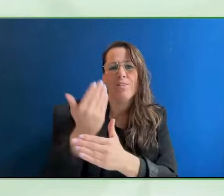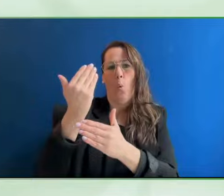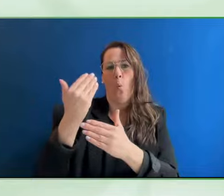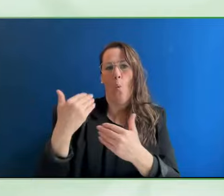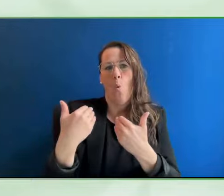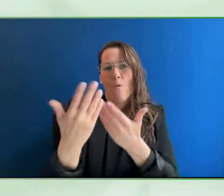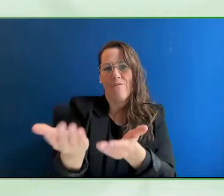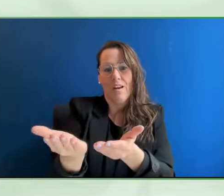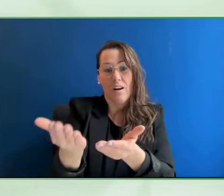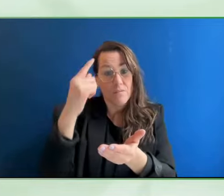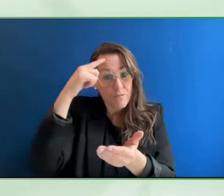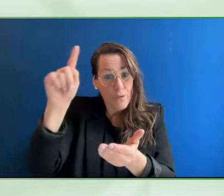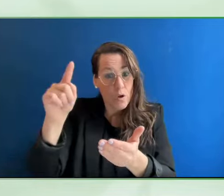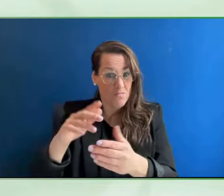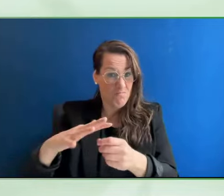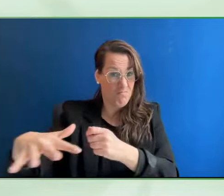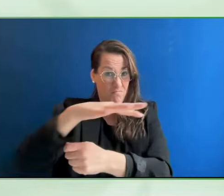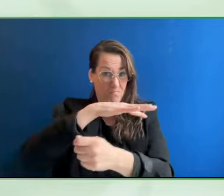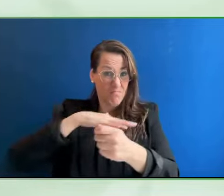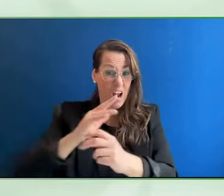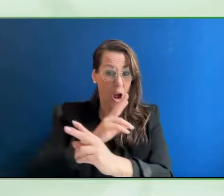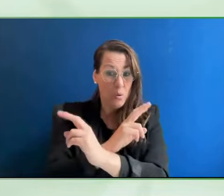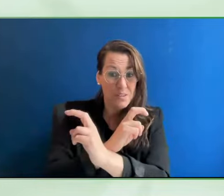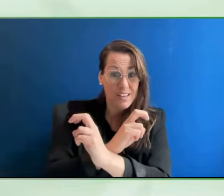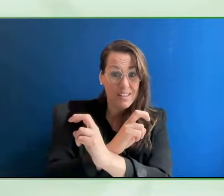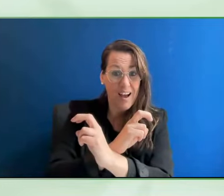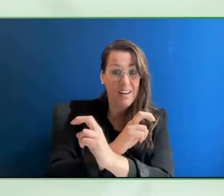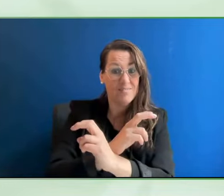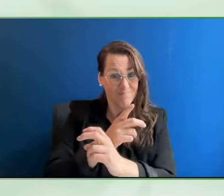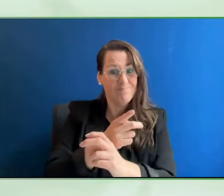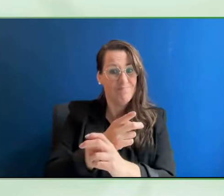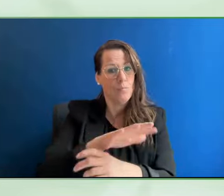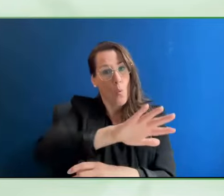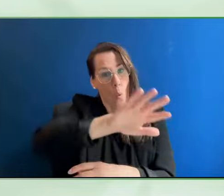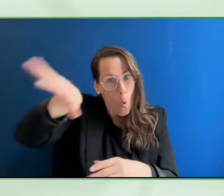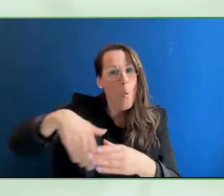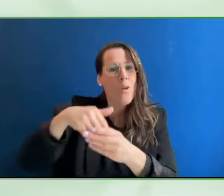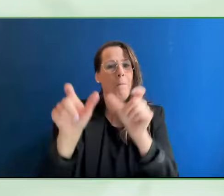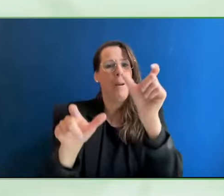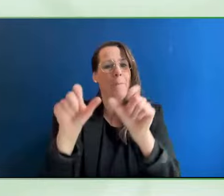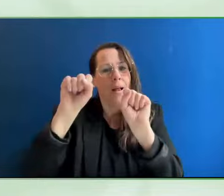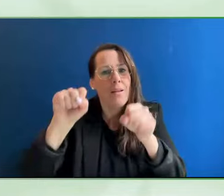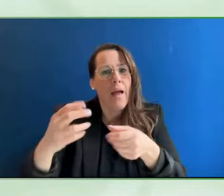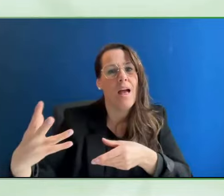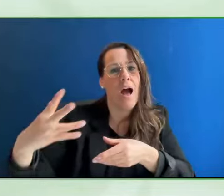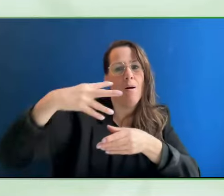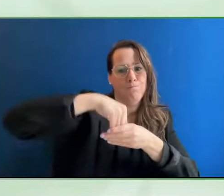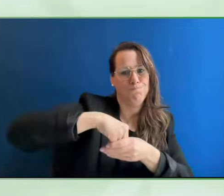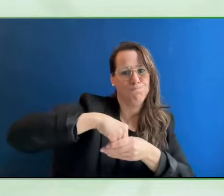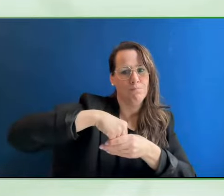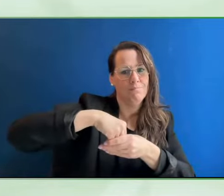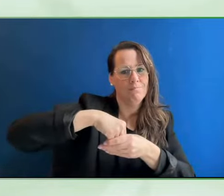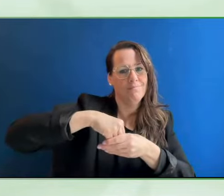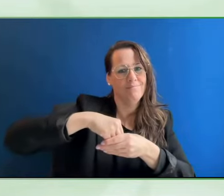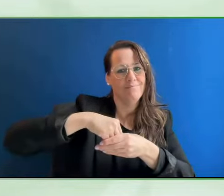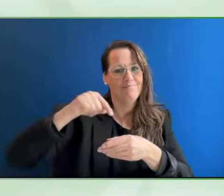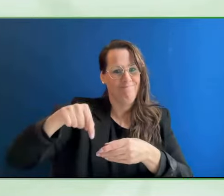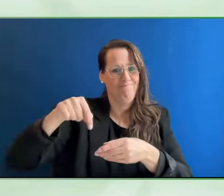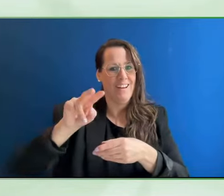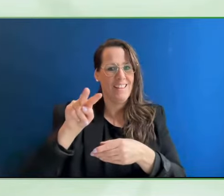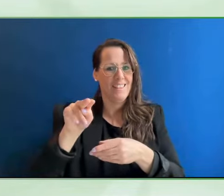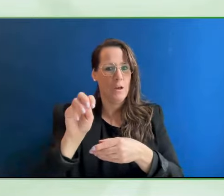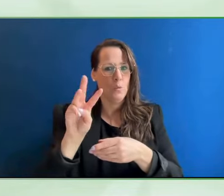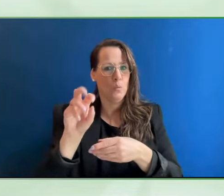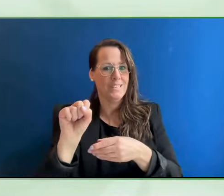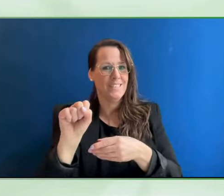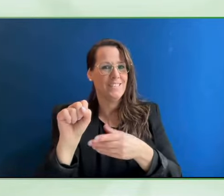the democratic discussion on the social developments, all things which